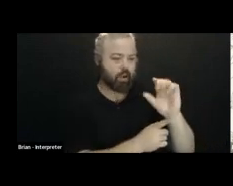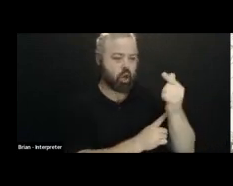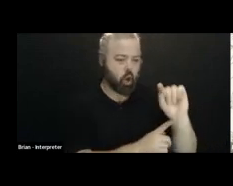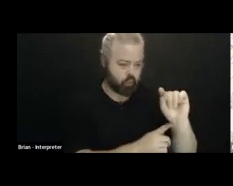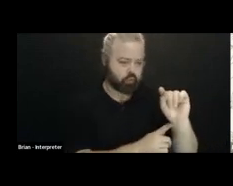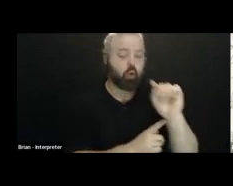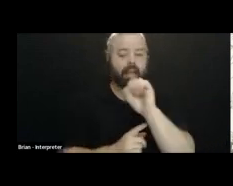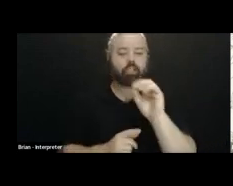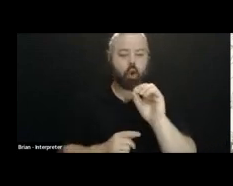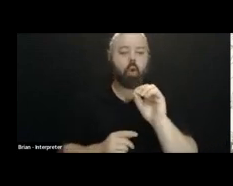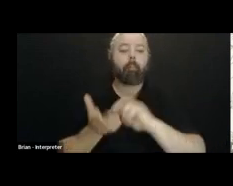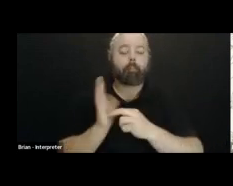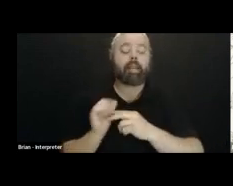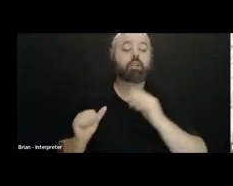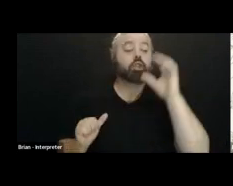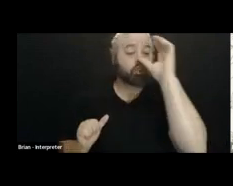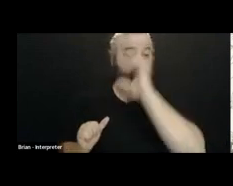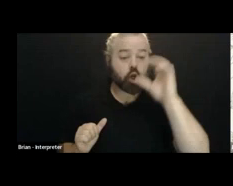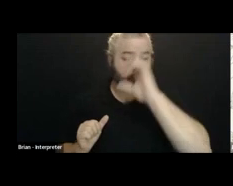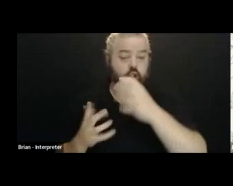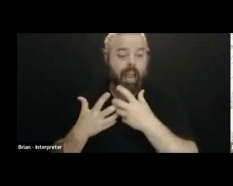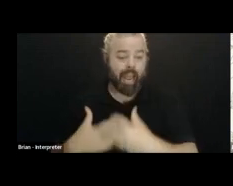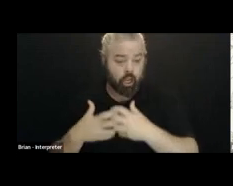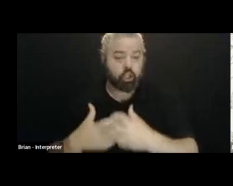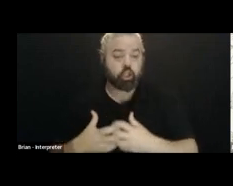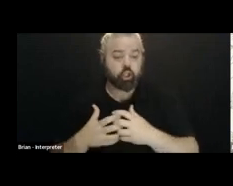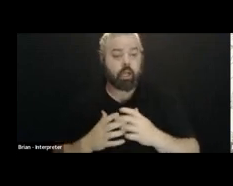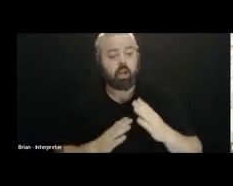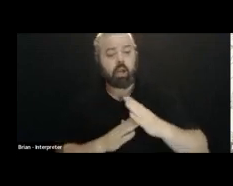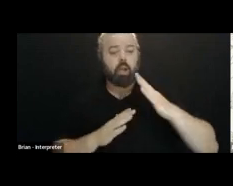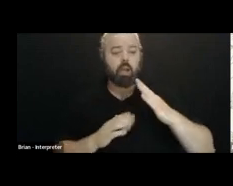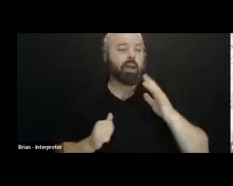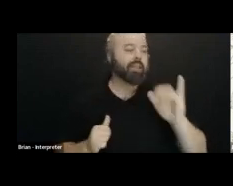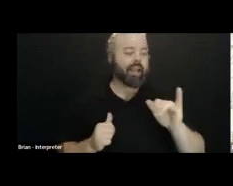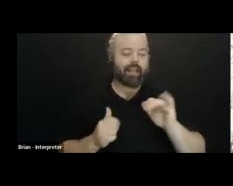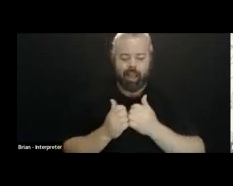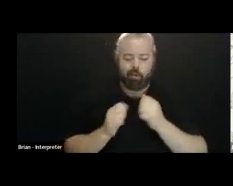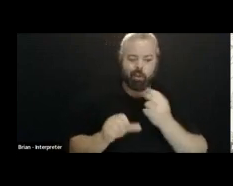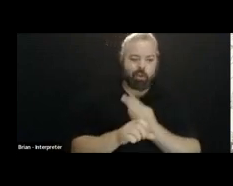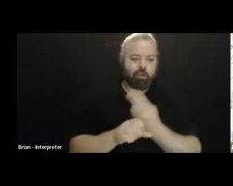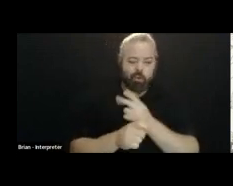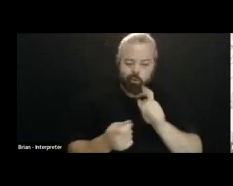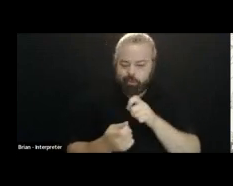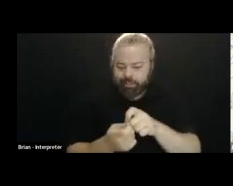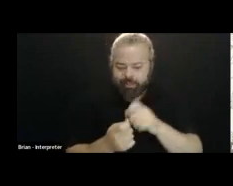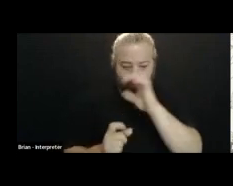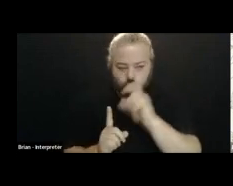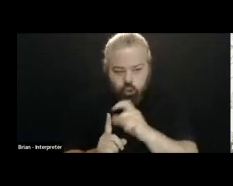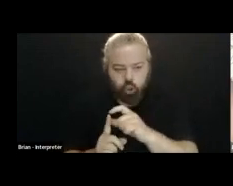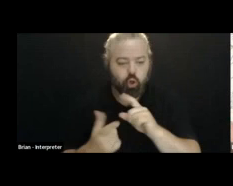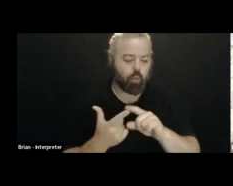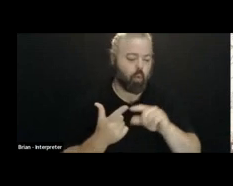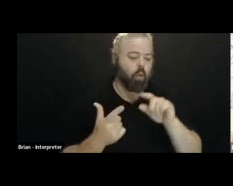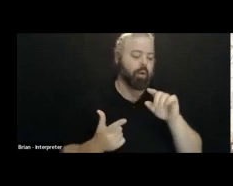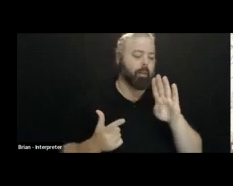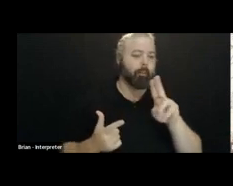a way to better optimize your web page by sort of using search terms, buzzwords. There's a